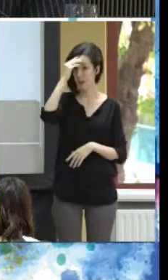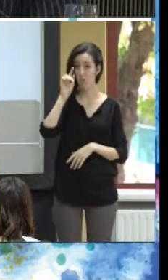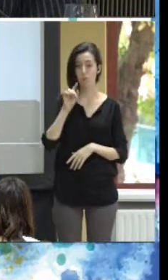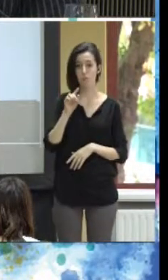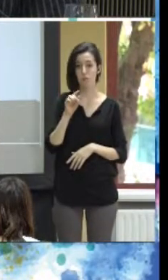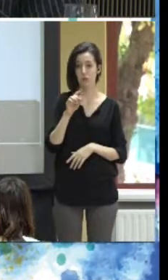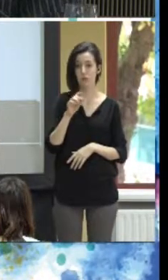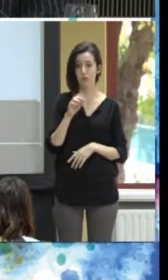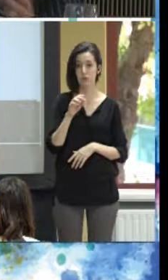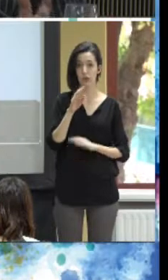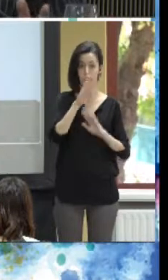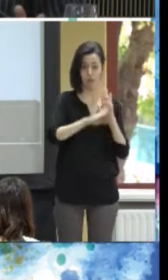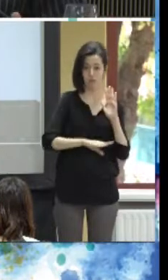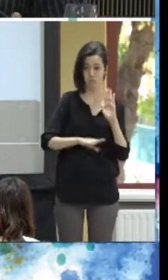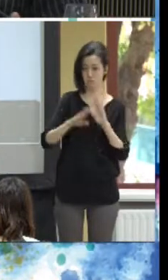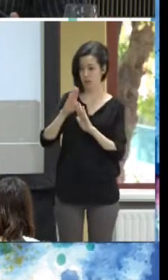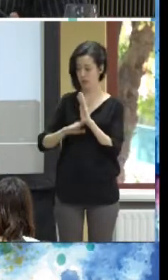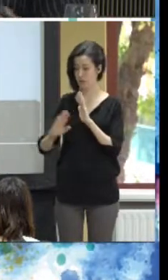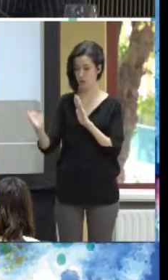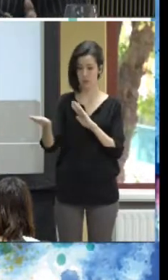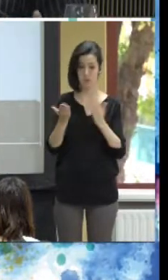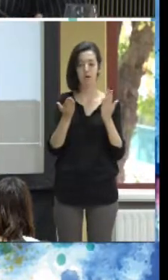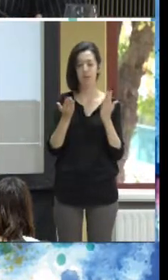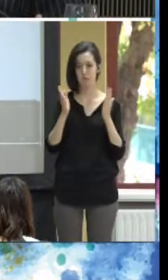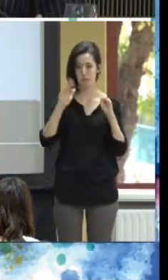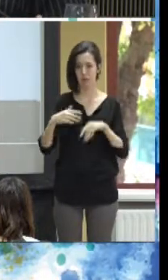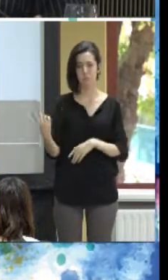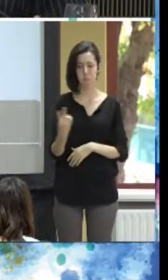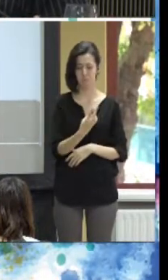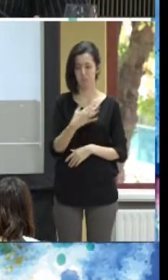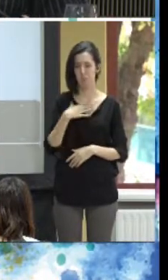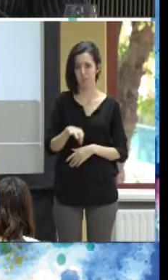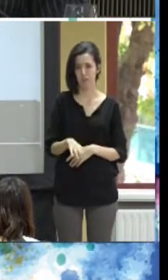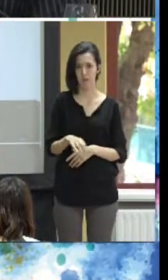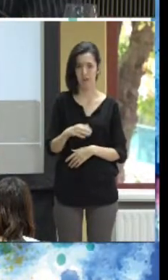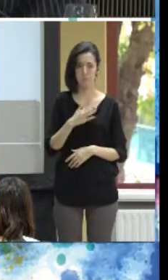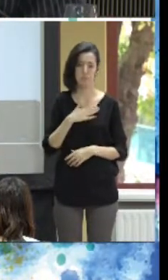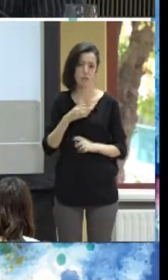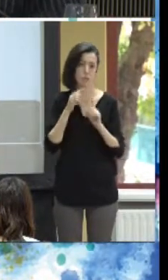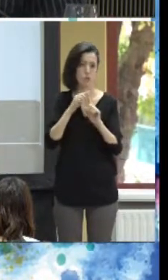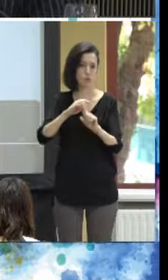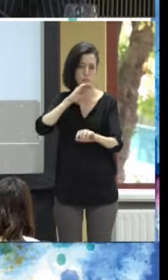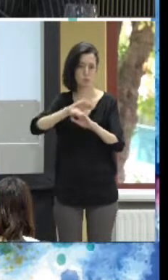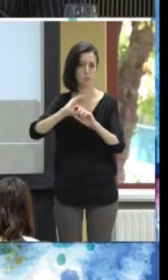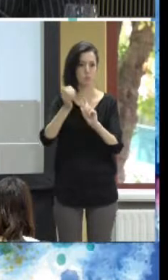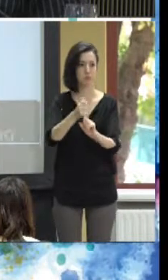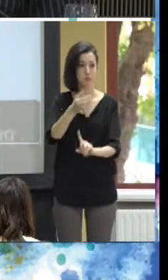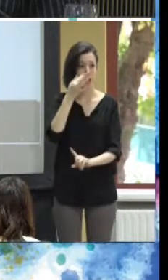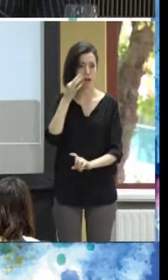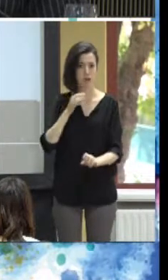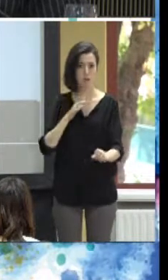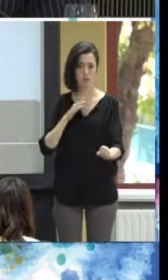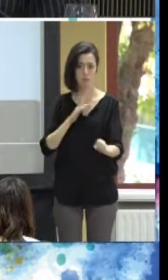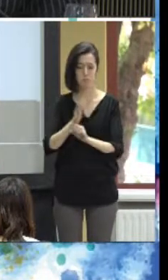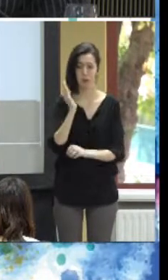the best is, as already said, it's minimal invasive. It hardly costs anything to deal with it. The apps are free, and especially